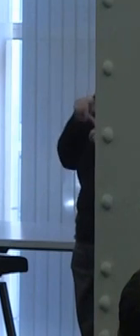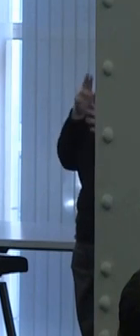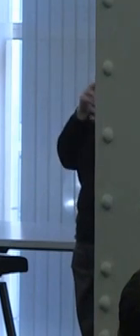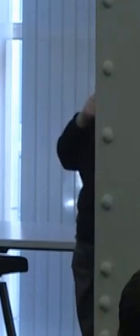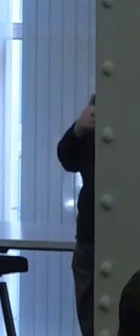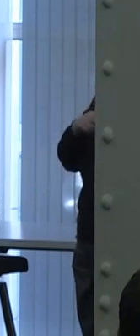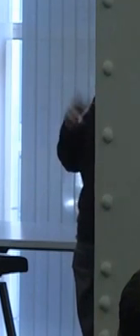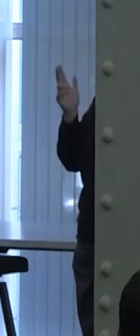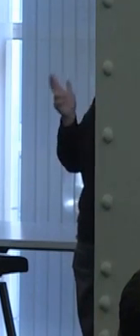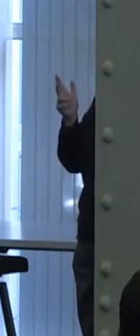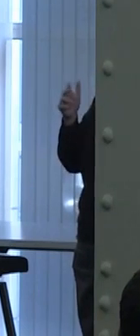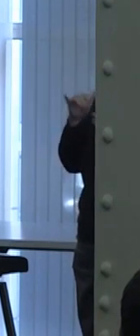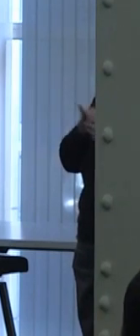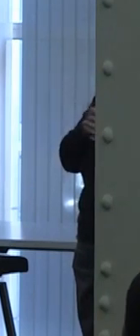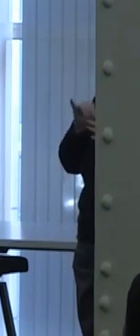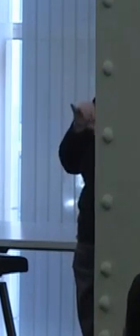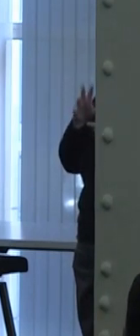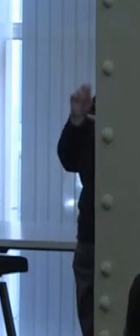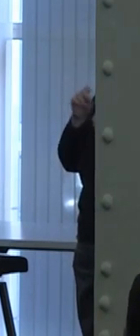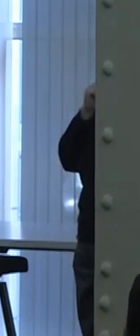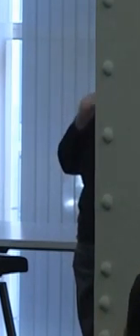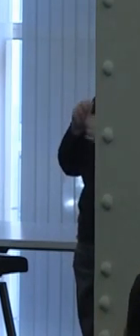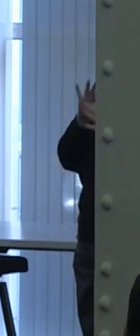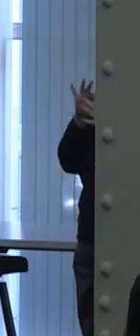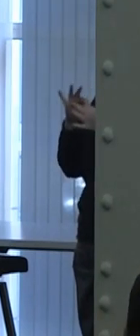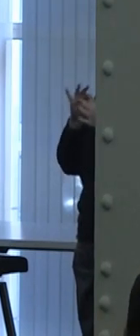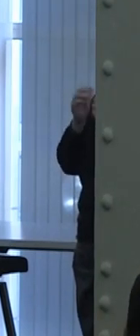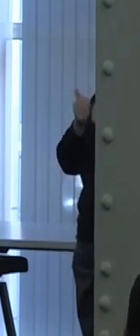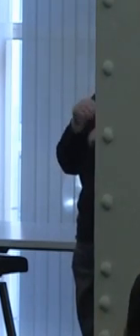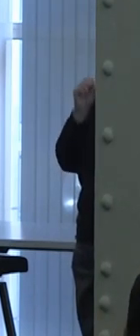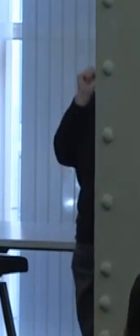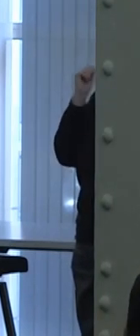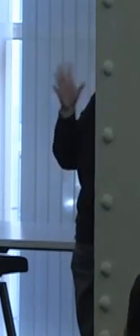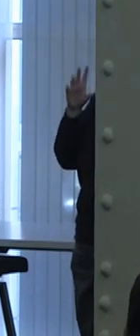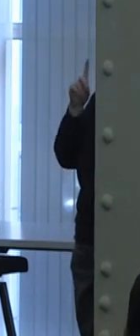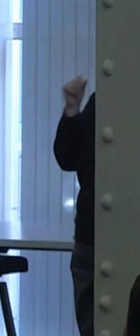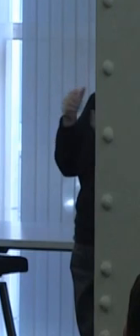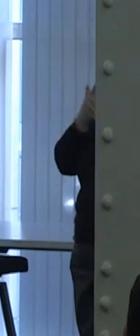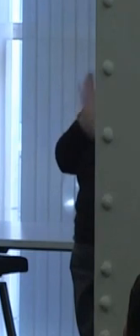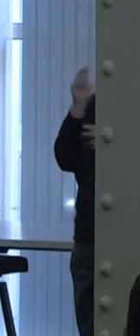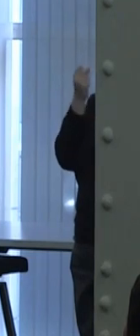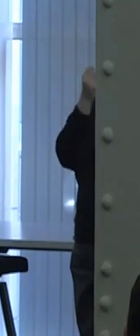Brooklyn and had strong relationships with a number of disability rights activists